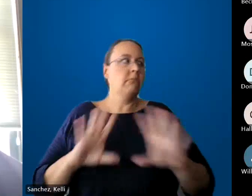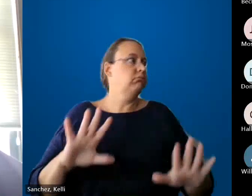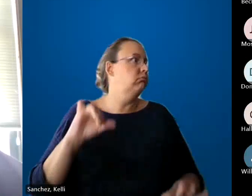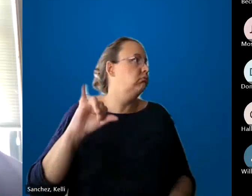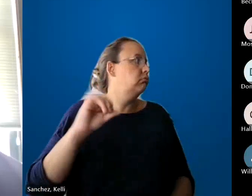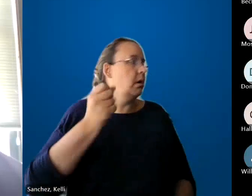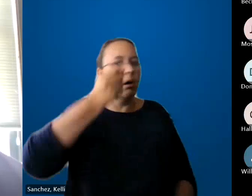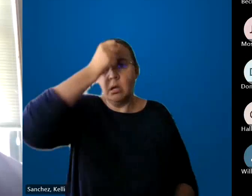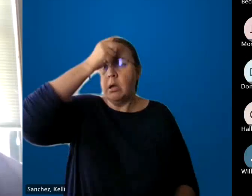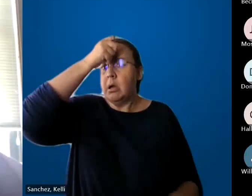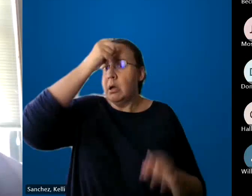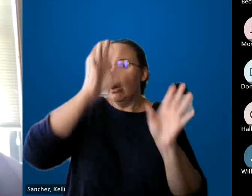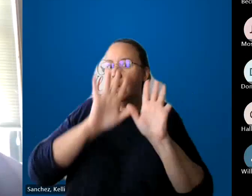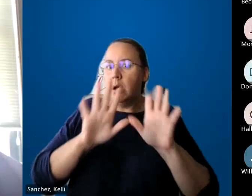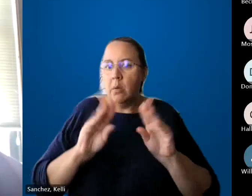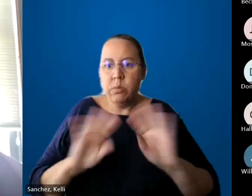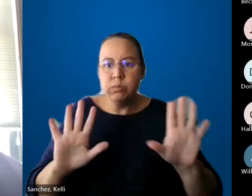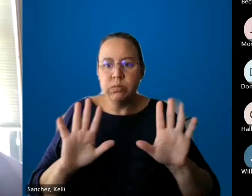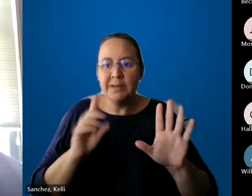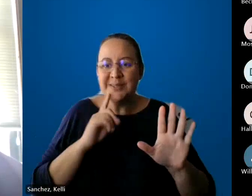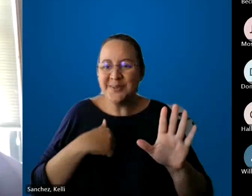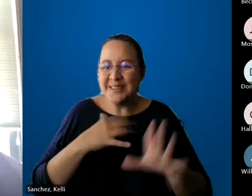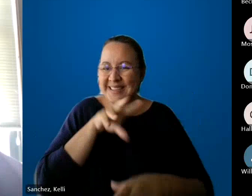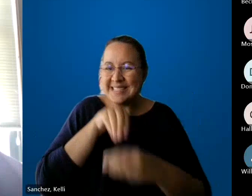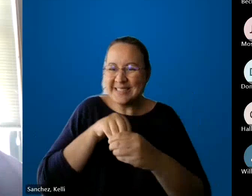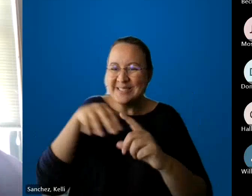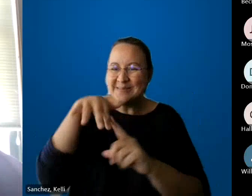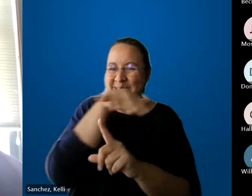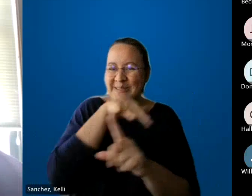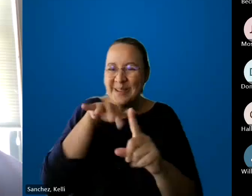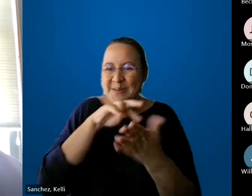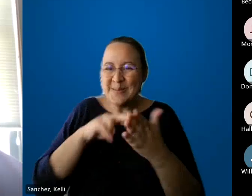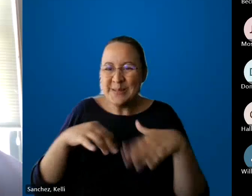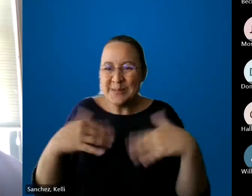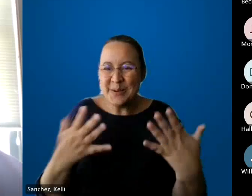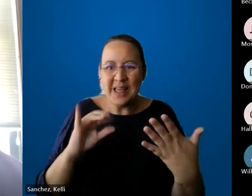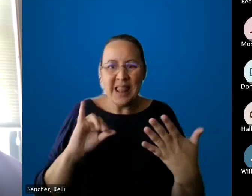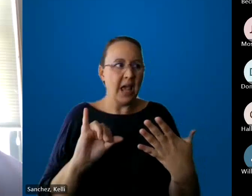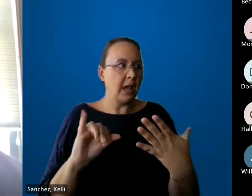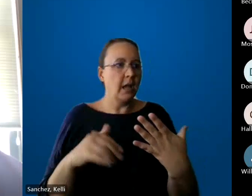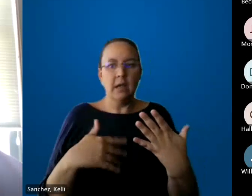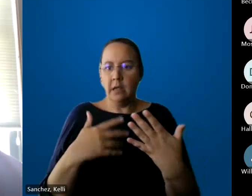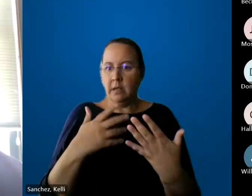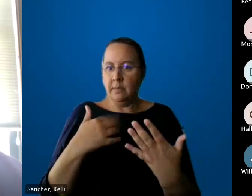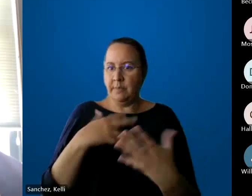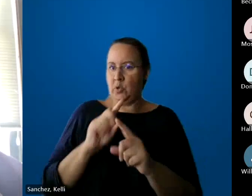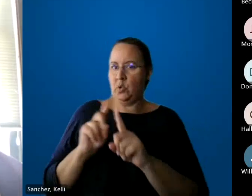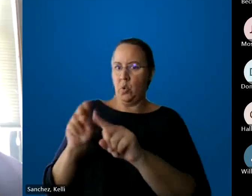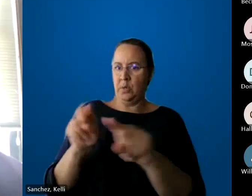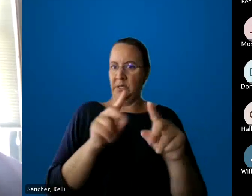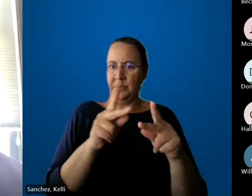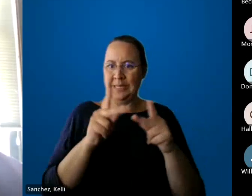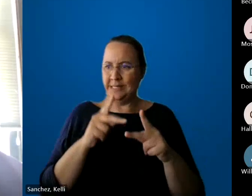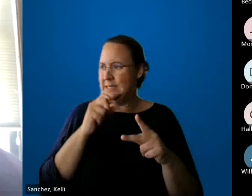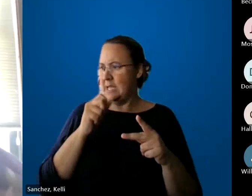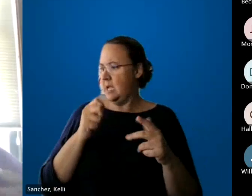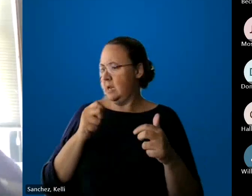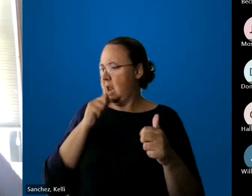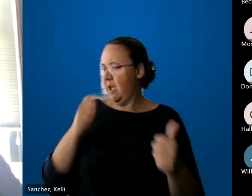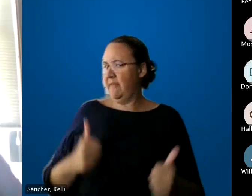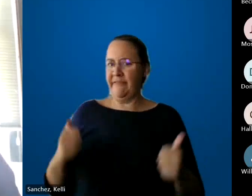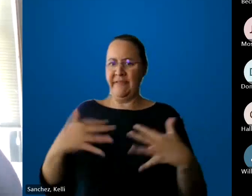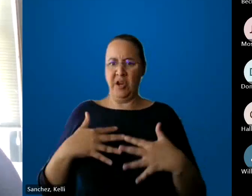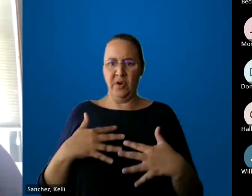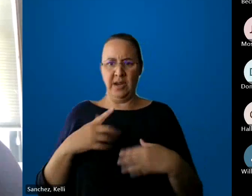that I understood. And so, to me, an inclusive environment would be being places without fearing being